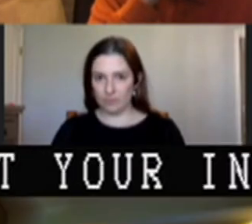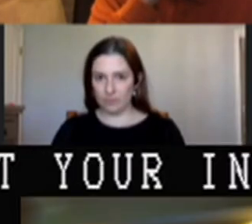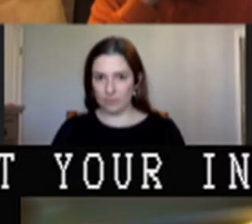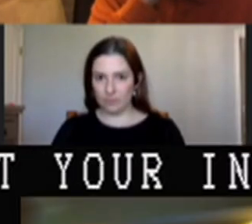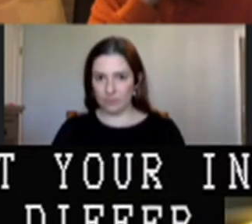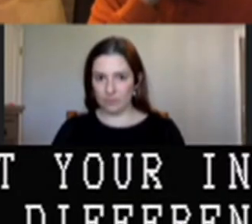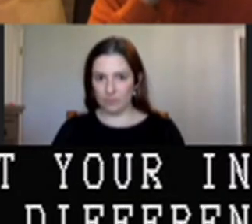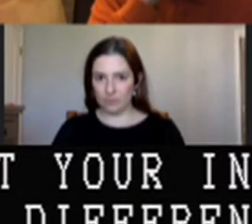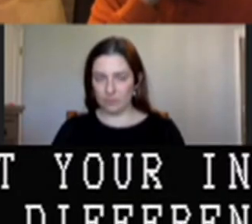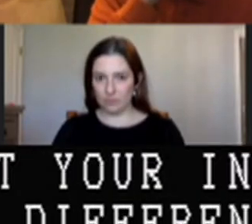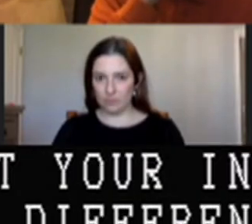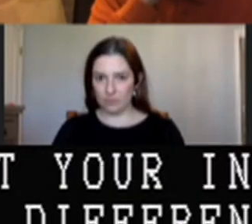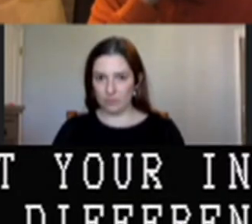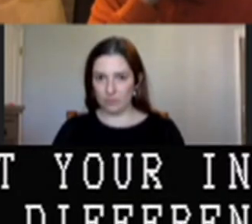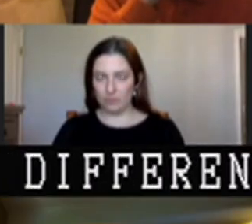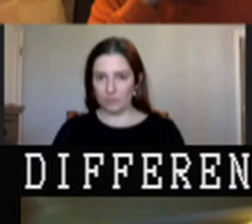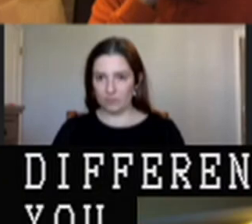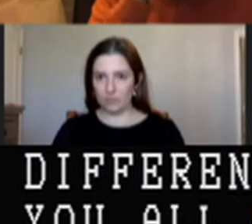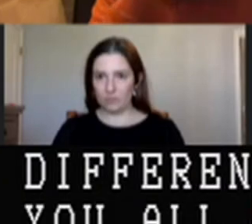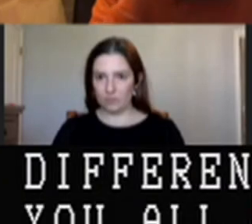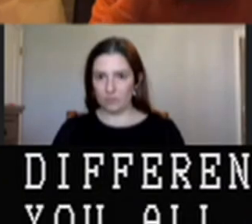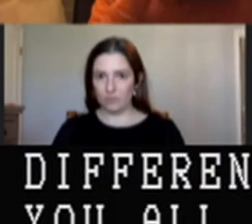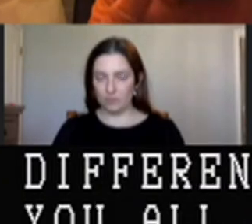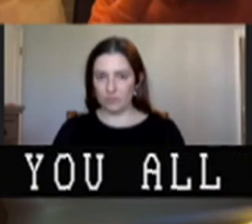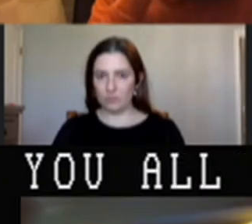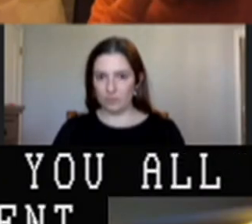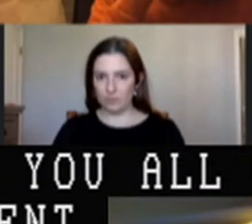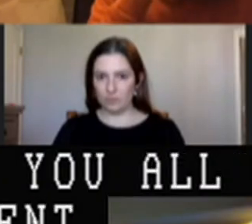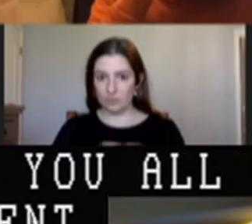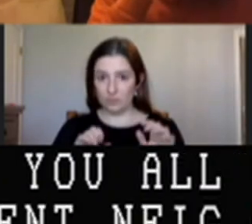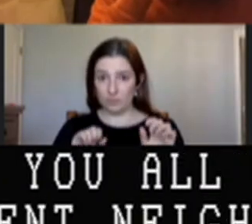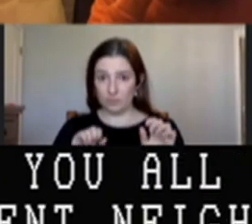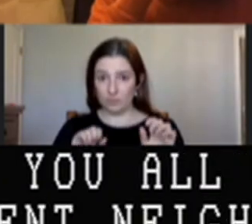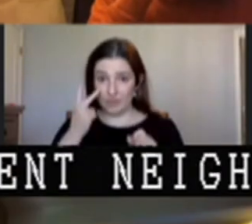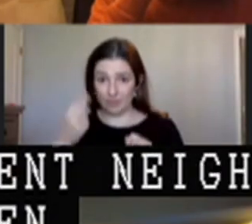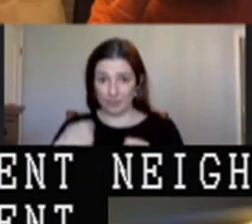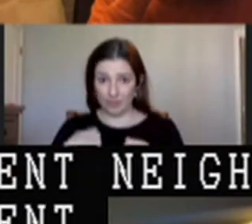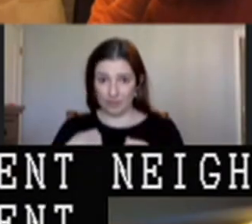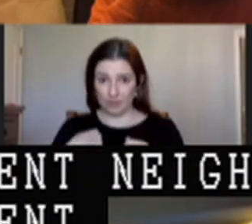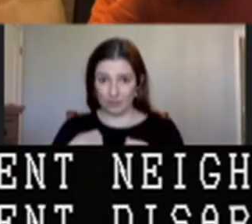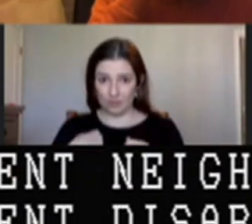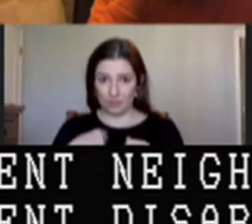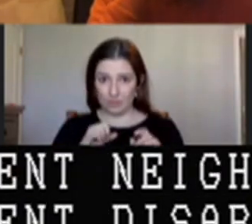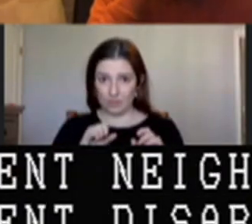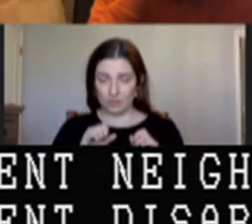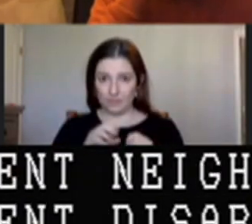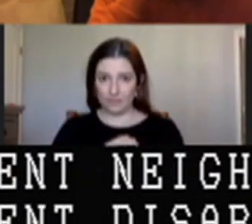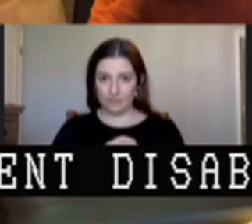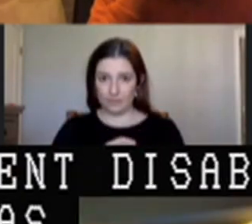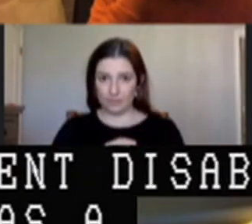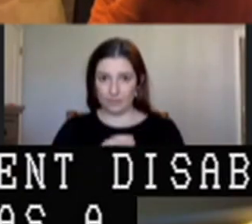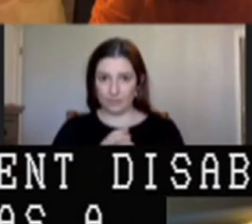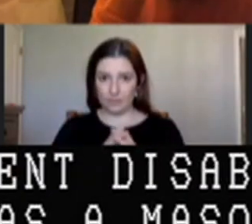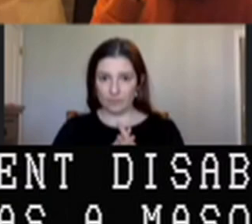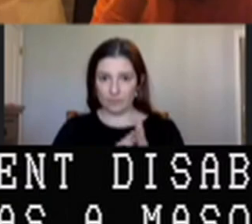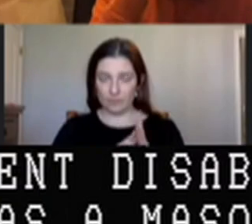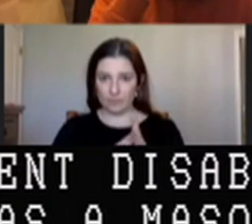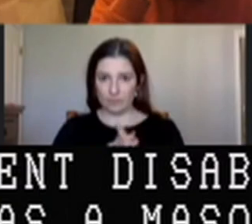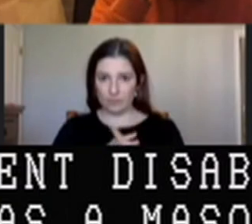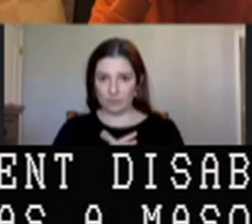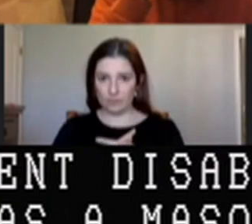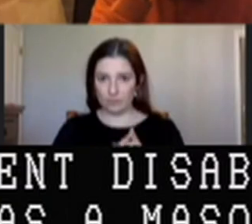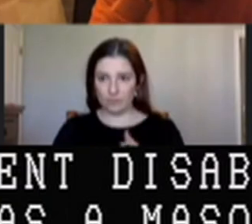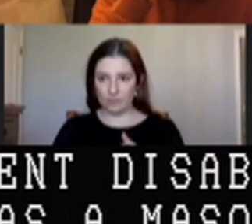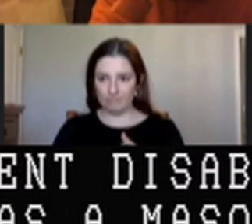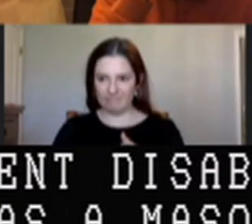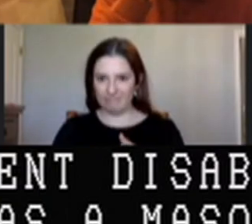You all come from different neighborhoods, you have different disabilities, and like Paul was a Mason, so he knows brick. A laborer for